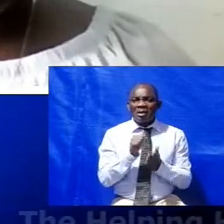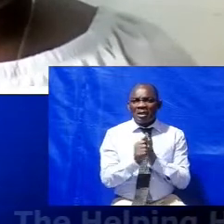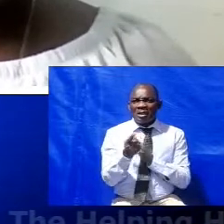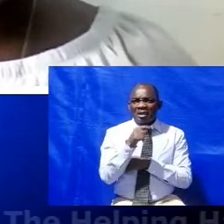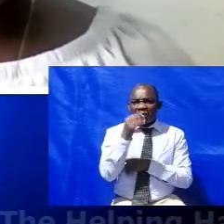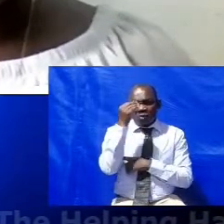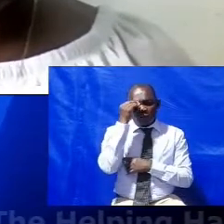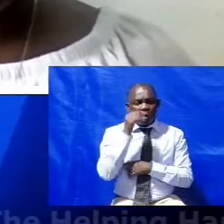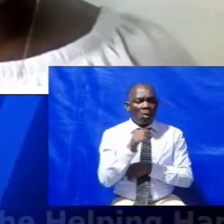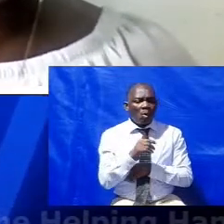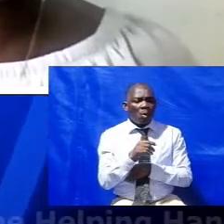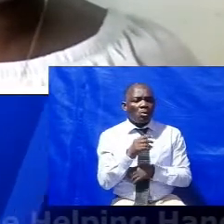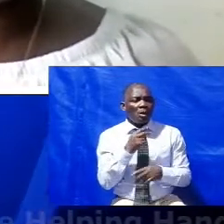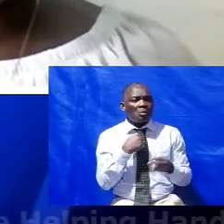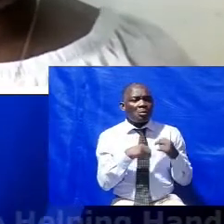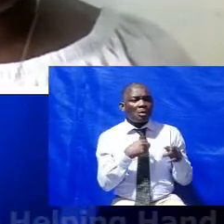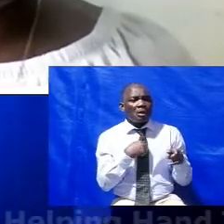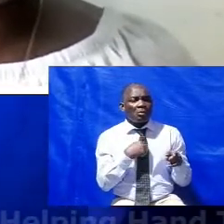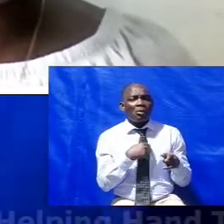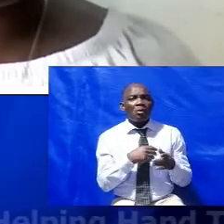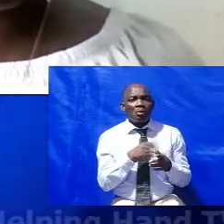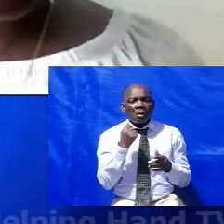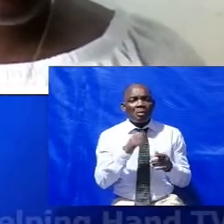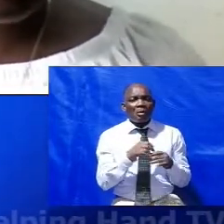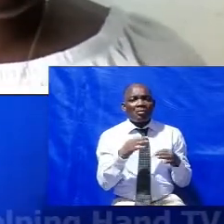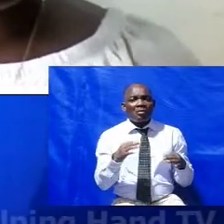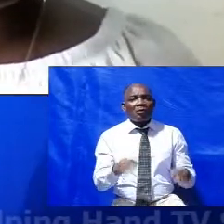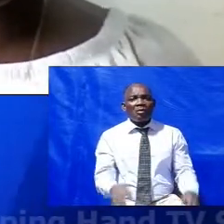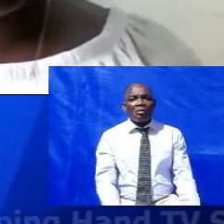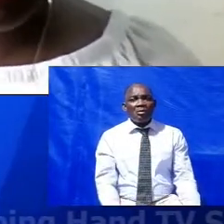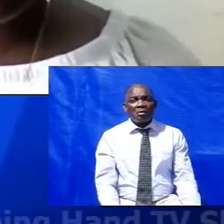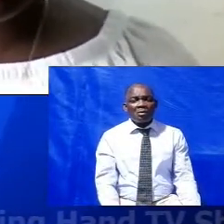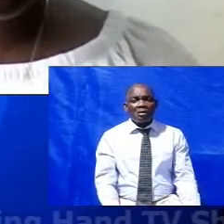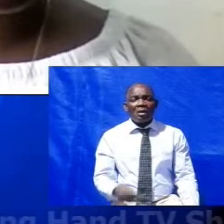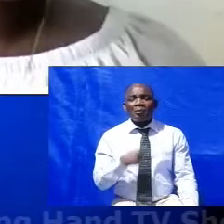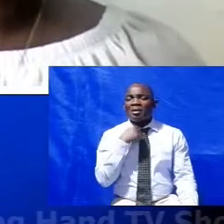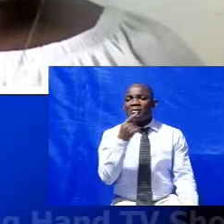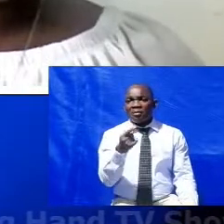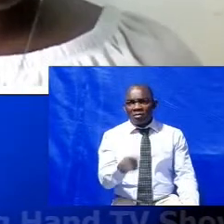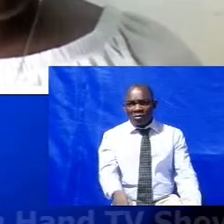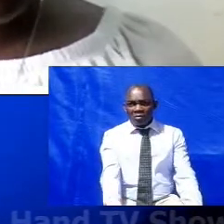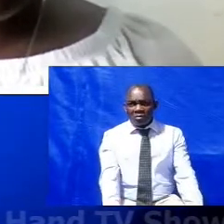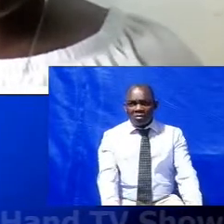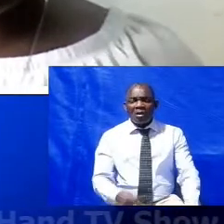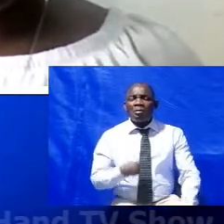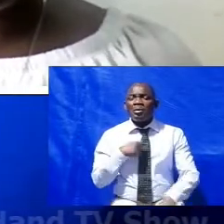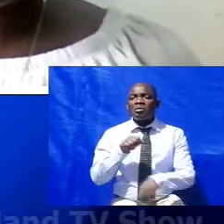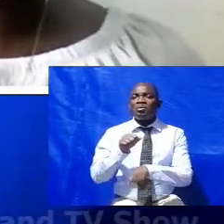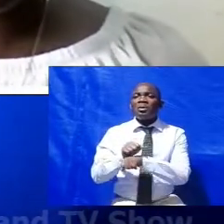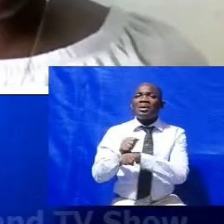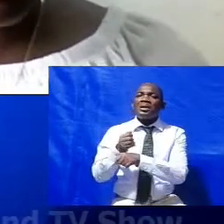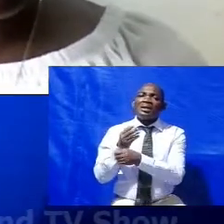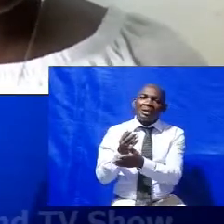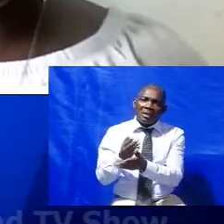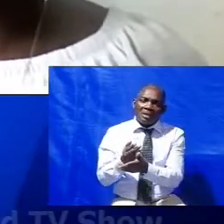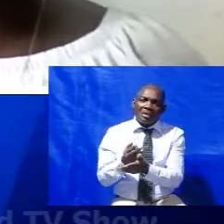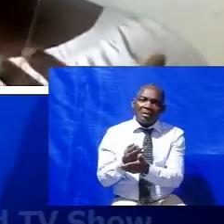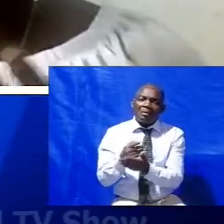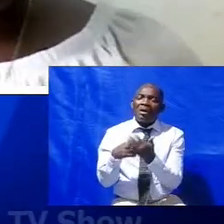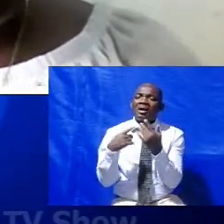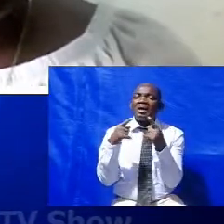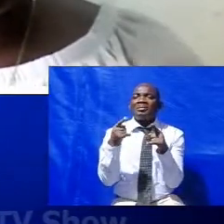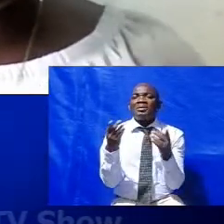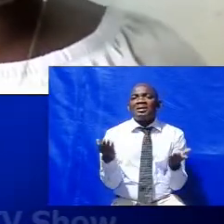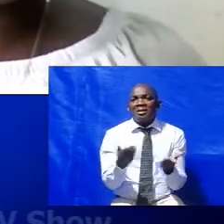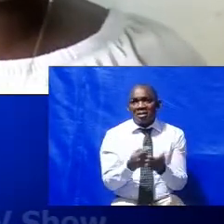that is actually the weekend that I had been chased away from that family that had called me a witch. Okay. So I told her I was working here and this